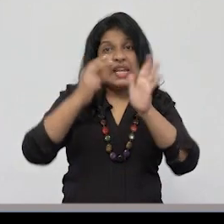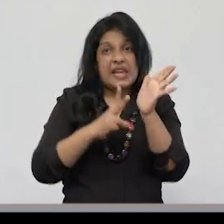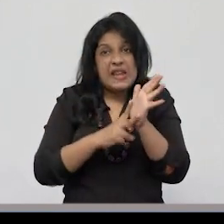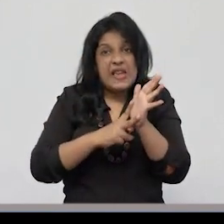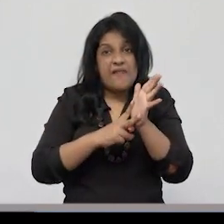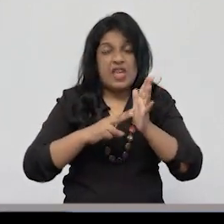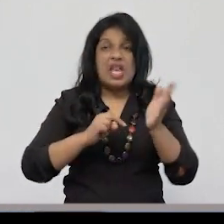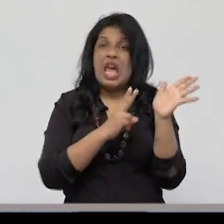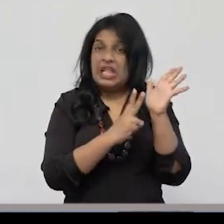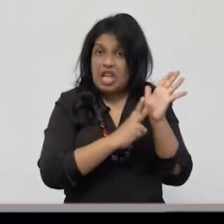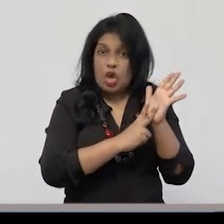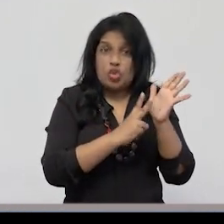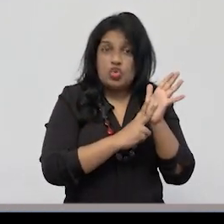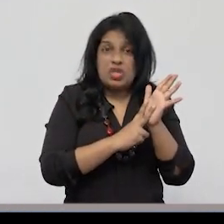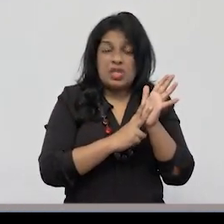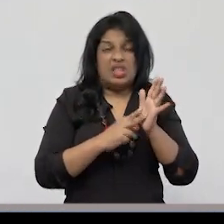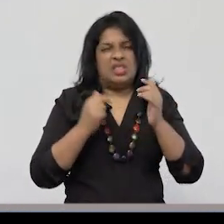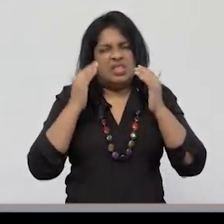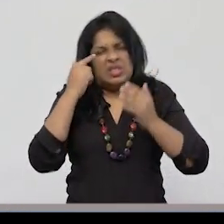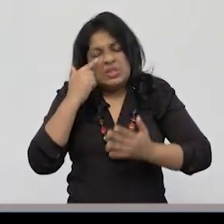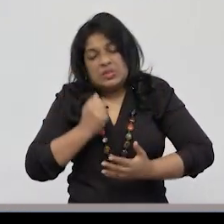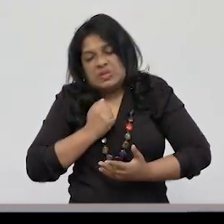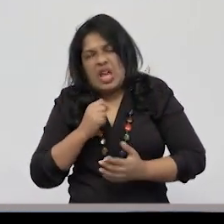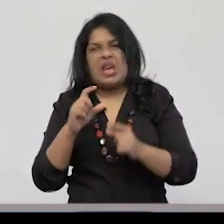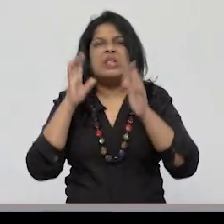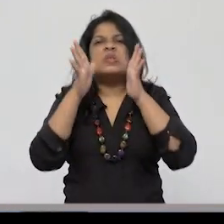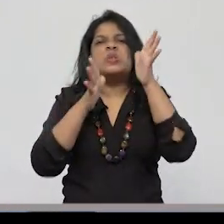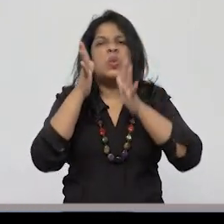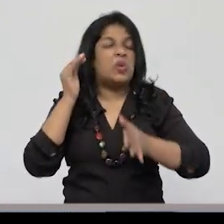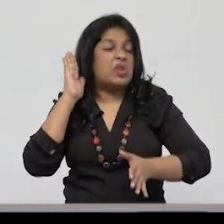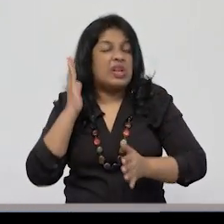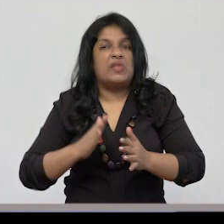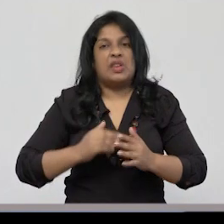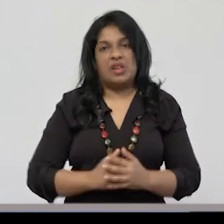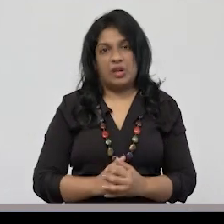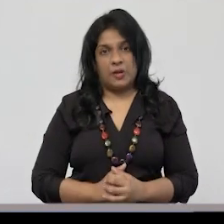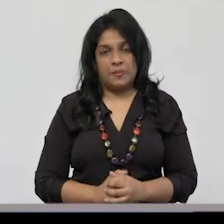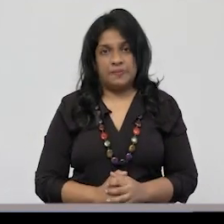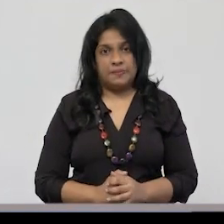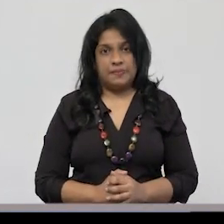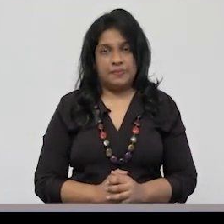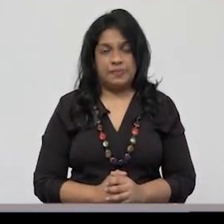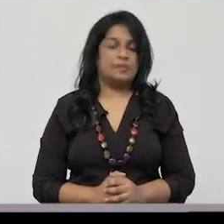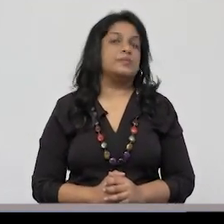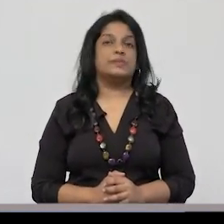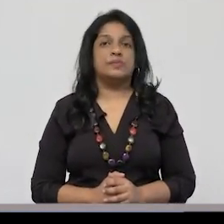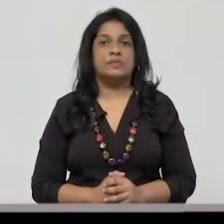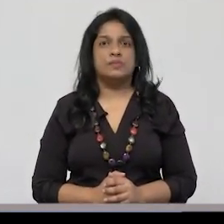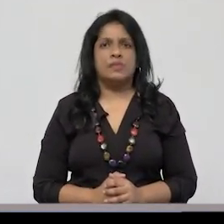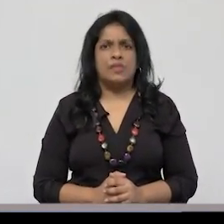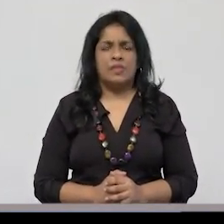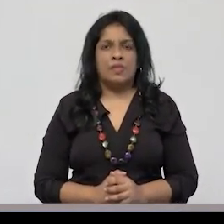said this many times in this last 4 or 5 months, or even on the screen. God did not get